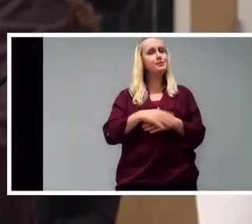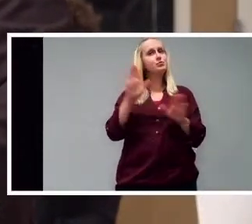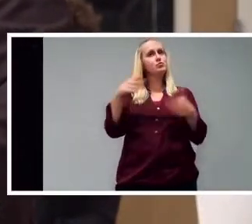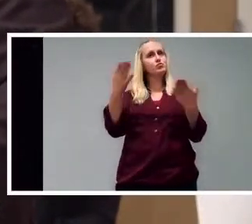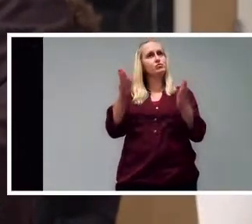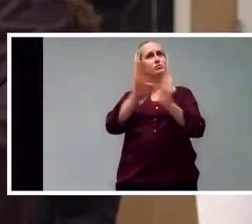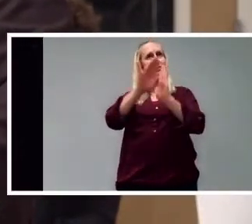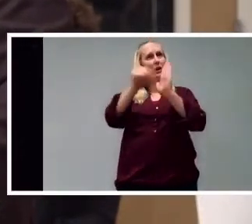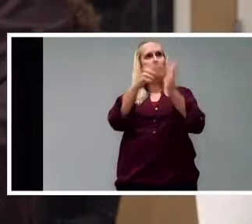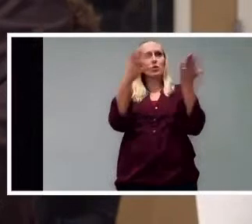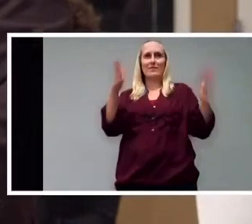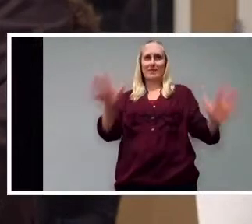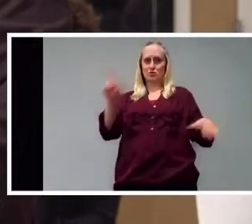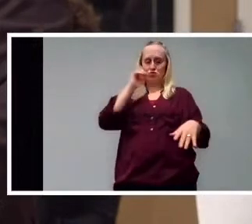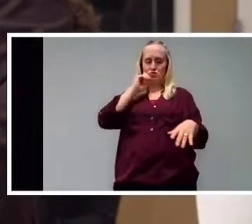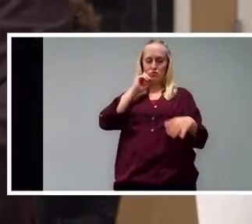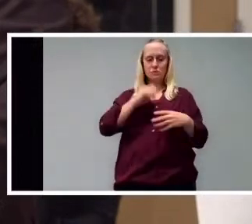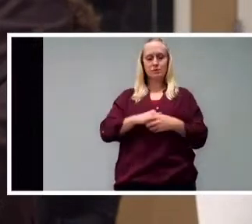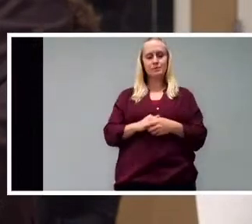already heard.